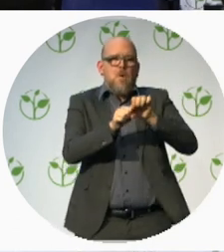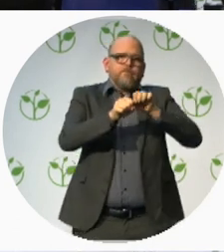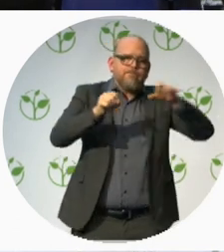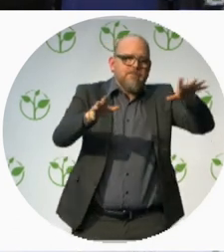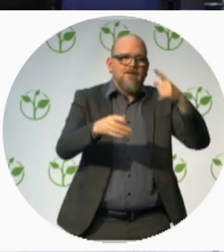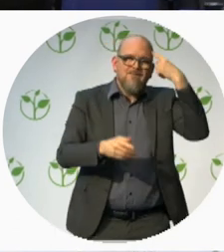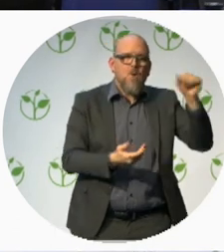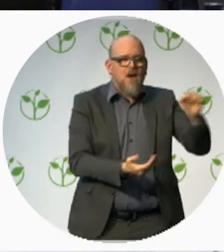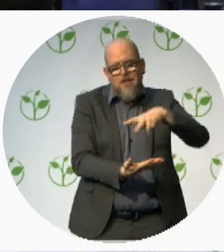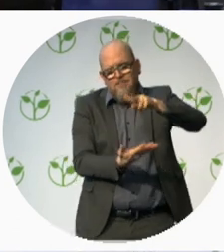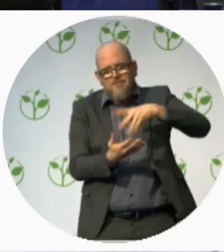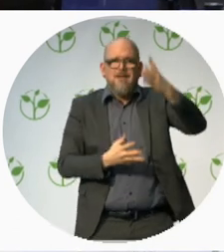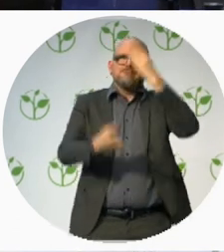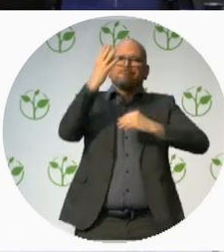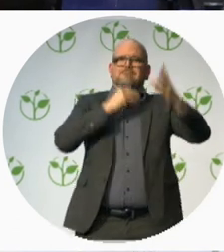impairments.